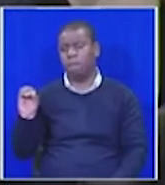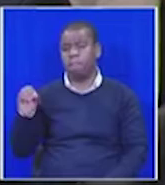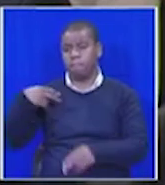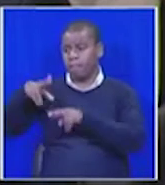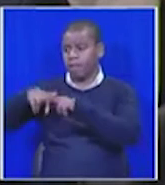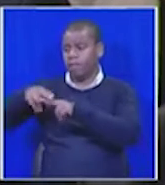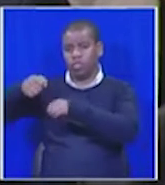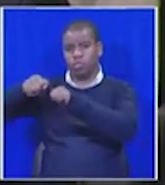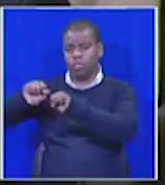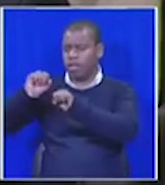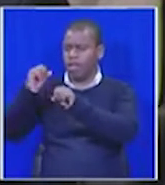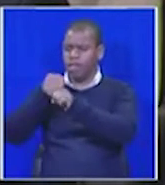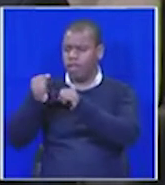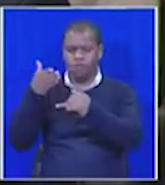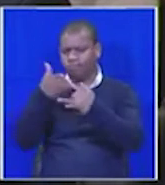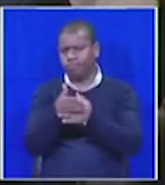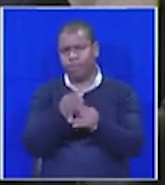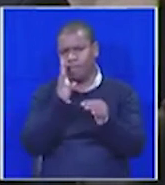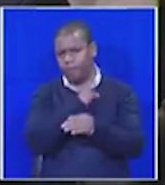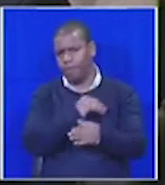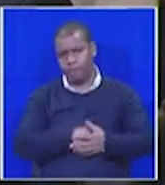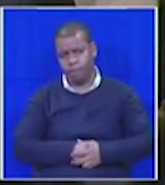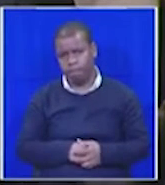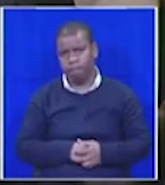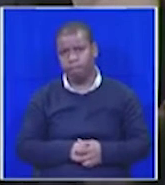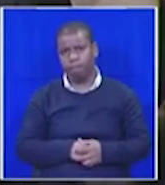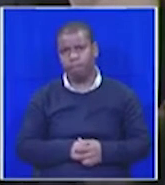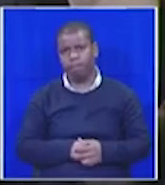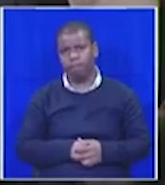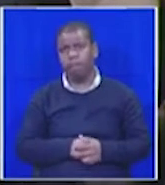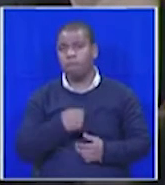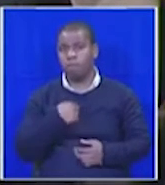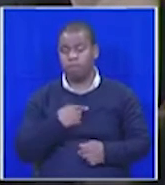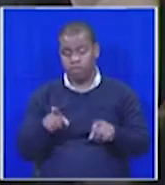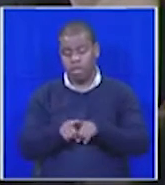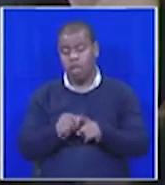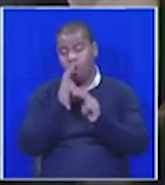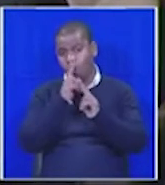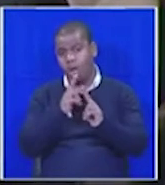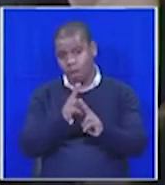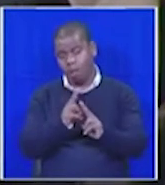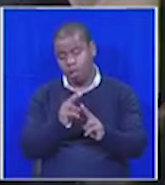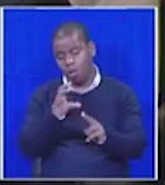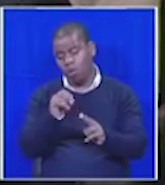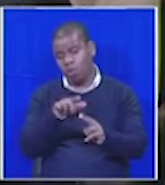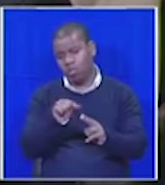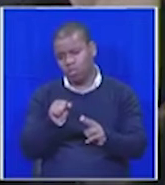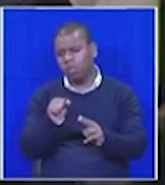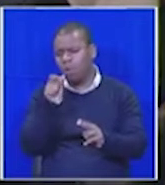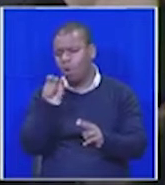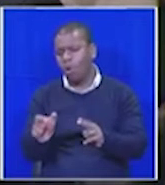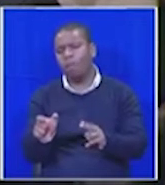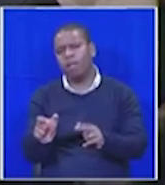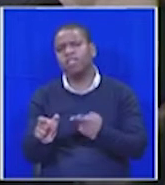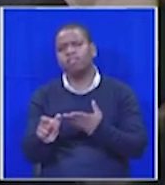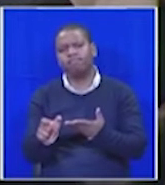be talking specifically on the budget. No. Honourable Ollis is giving comment. Order, Honourable Members. Honourable